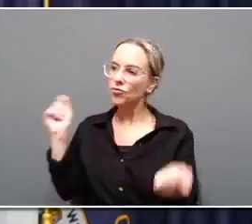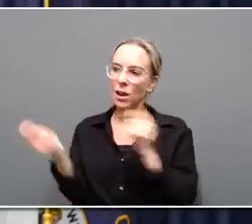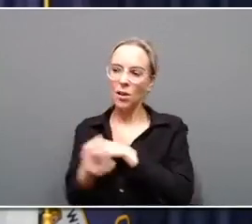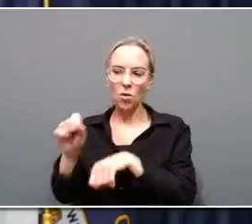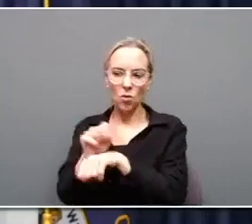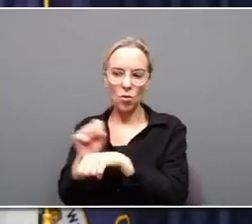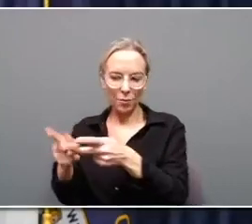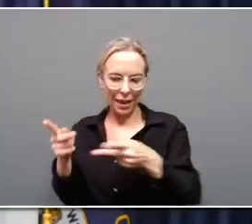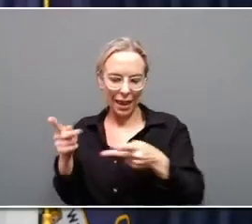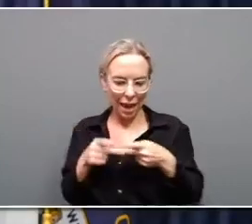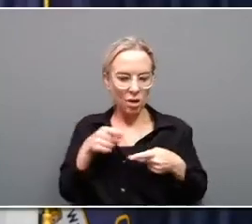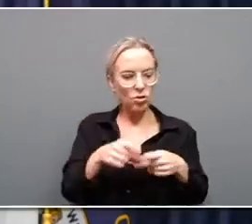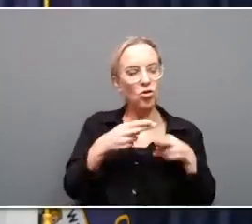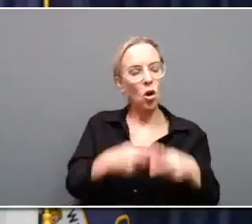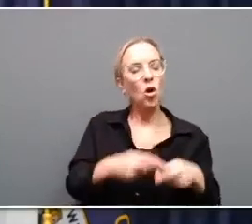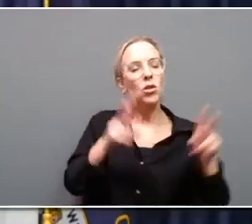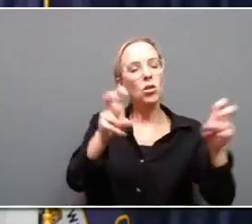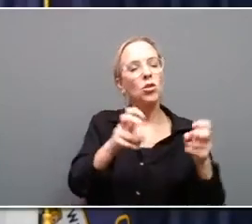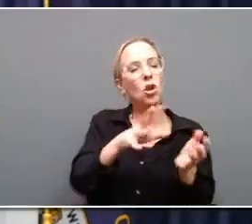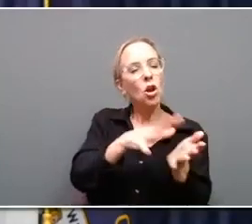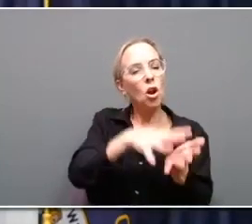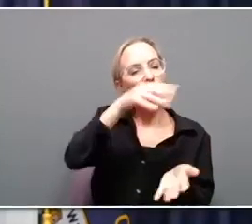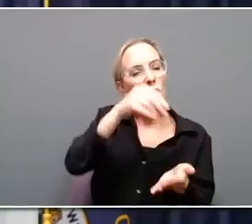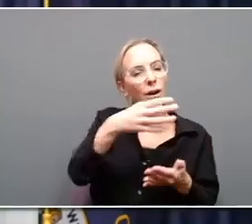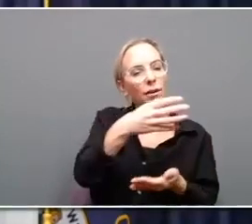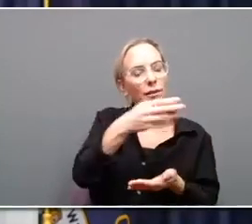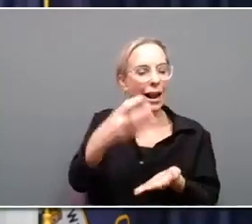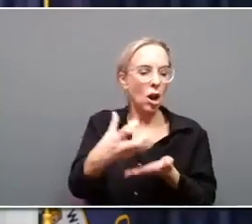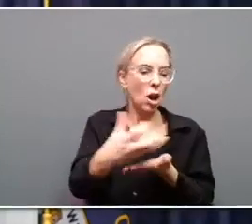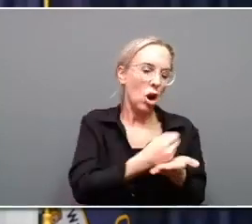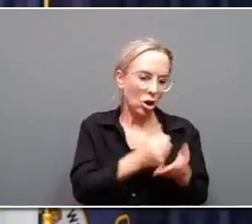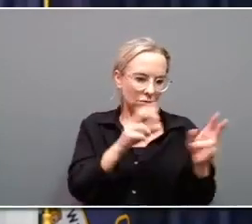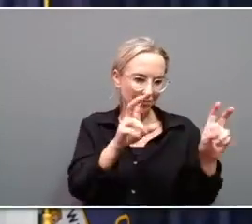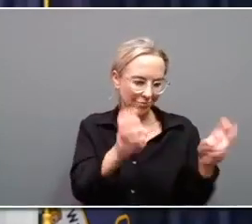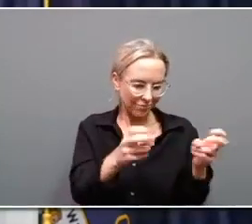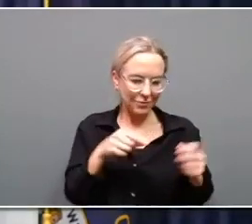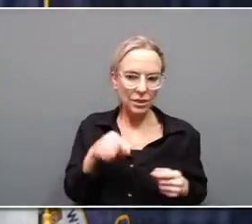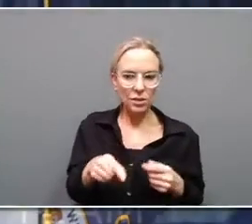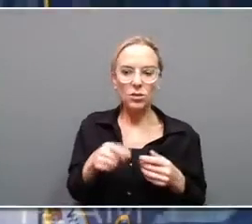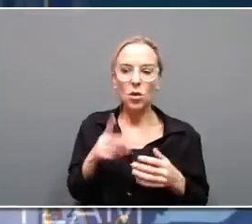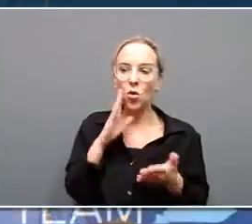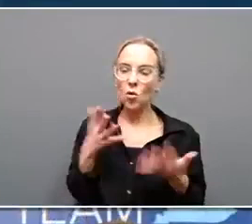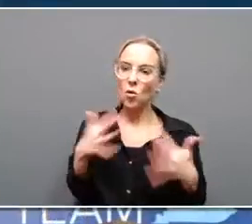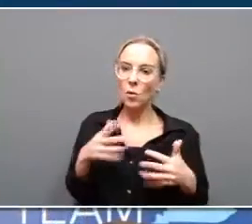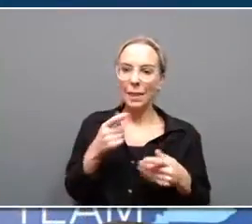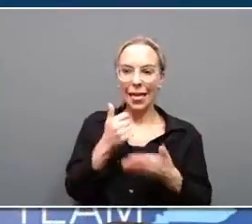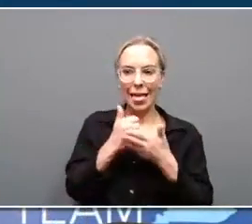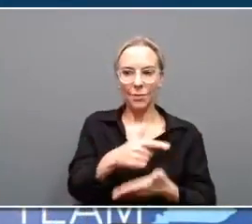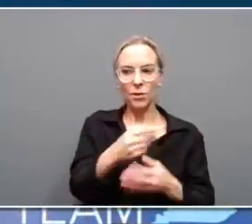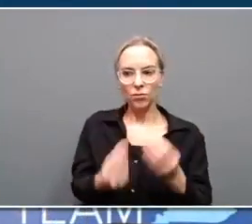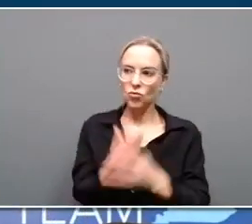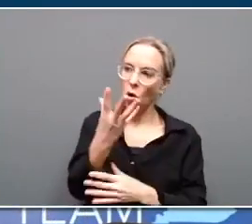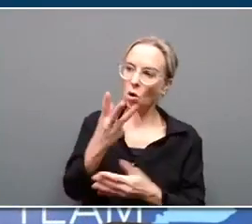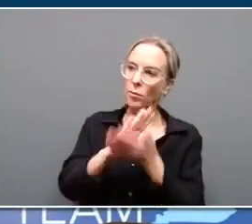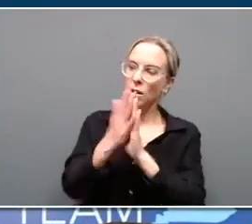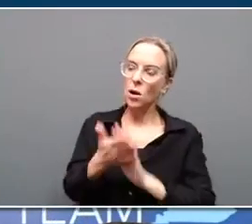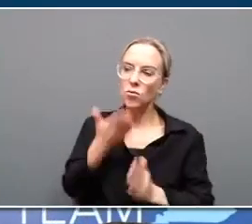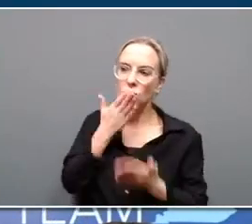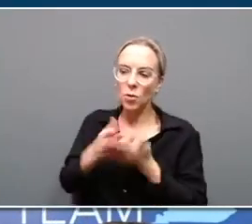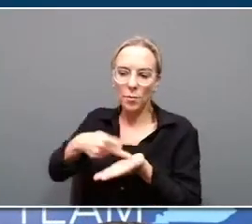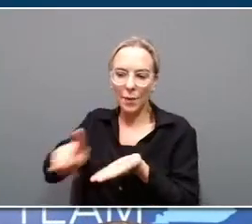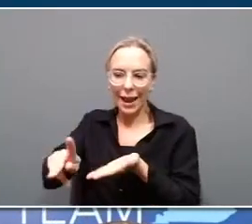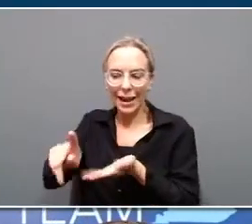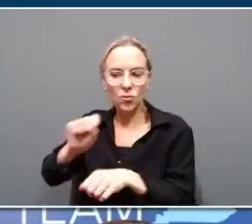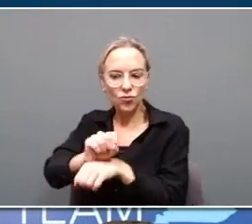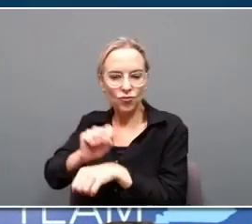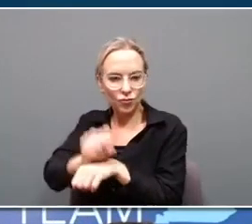more Kentuckians open the door to a better life and great paying careers. And that's why Governor Beshear recently signed a